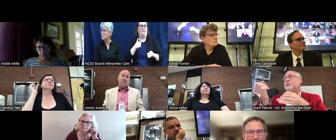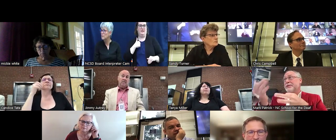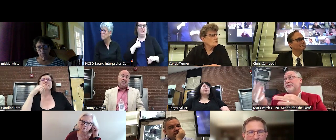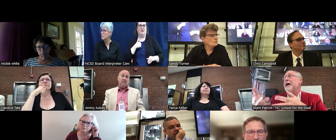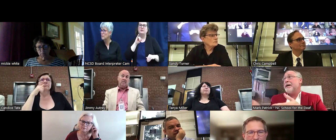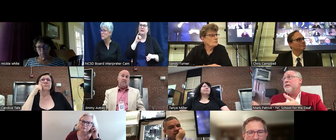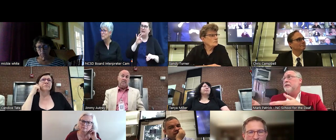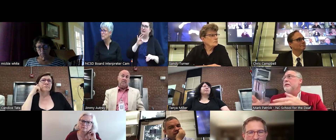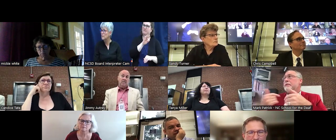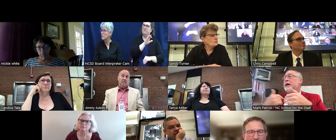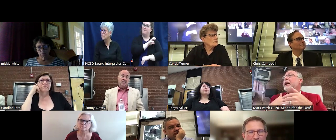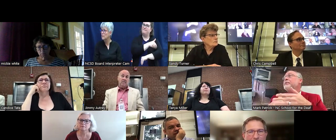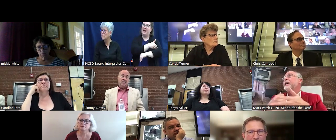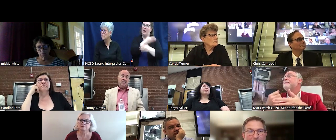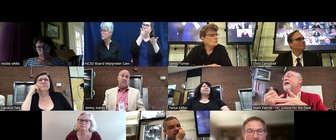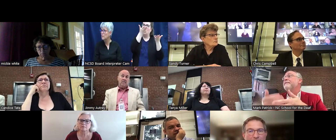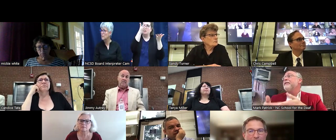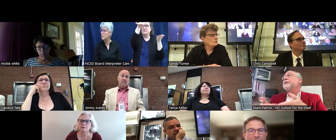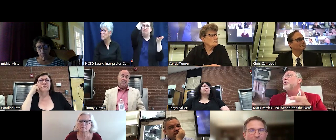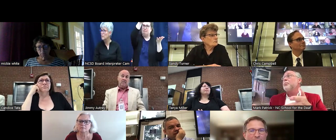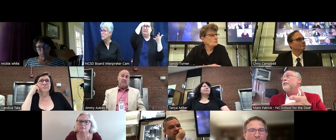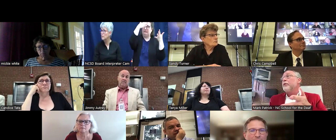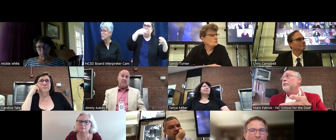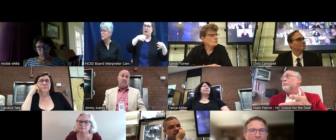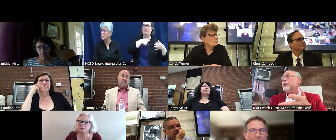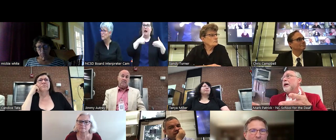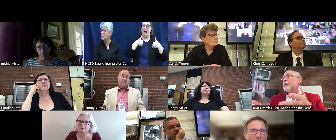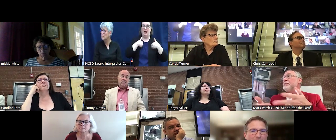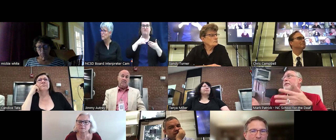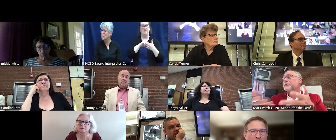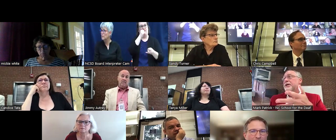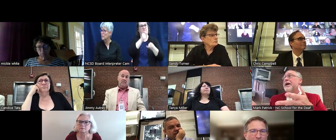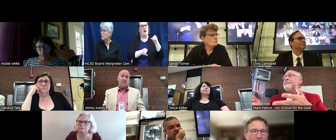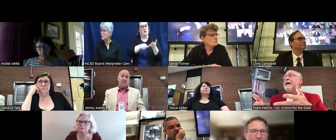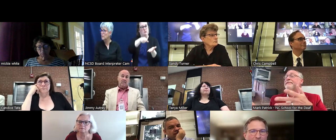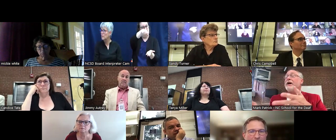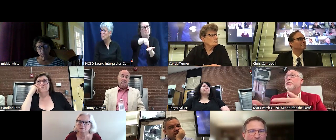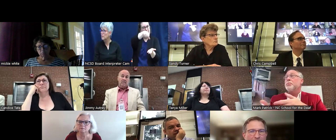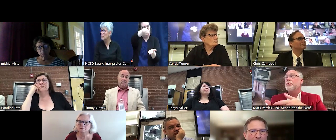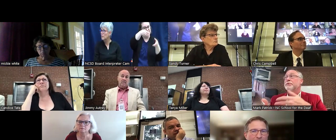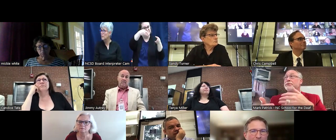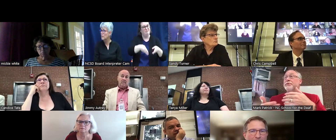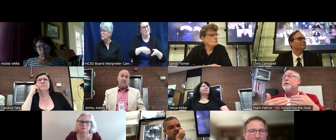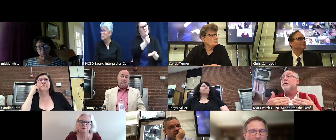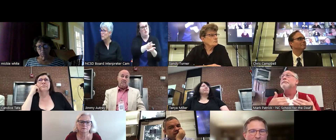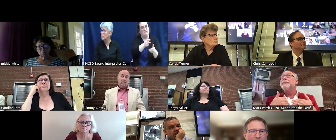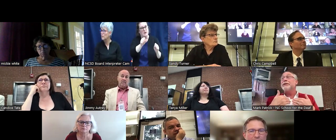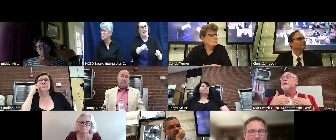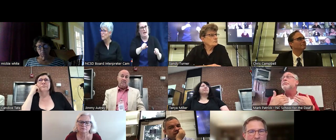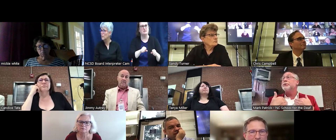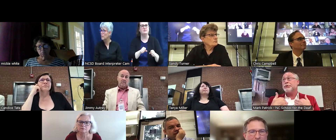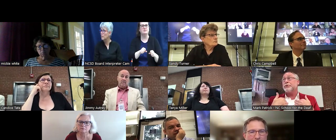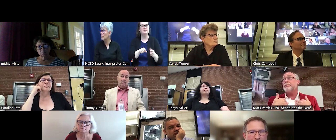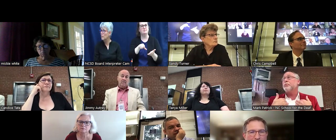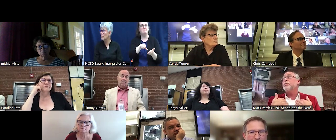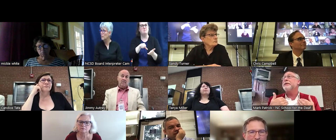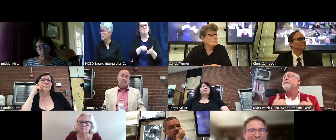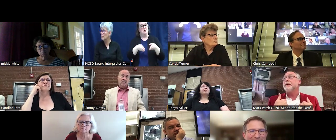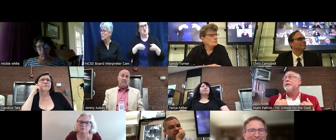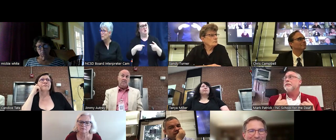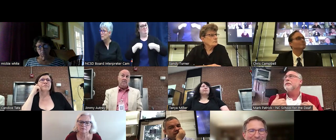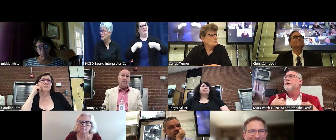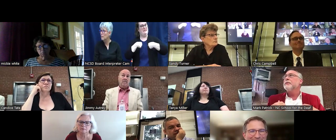powers decide, that I would have that final approval. I would be able to have that final approval, so the button pusher will